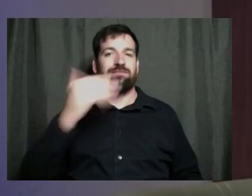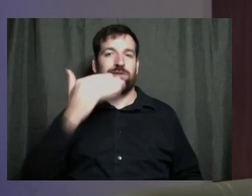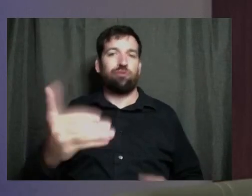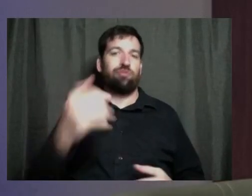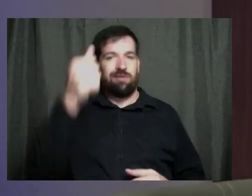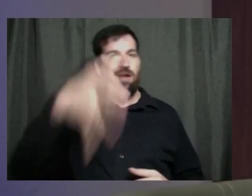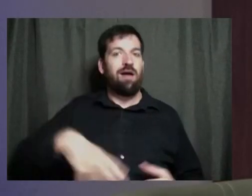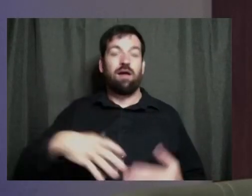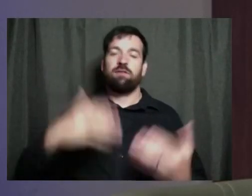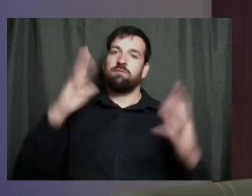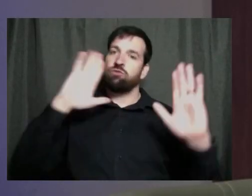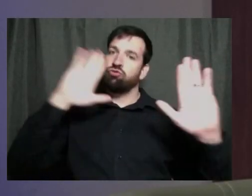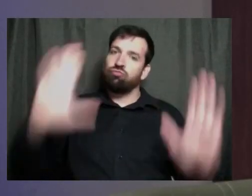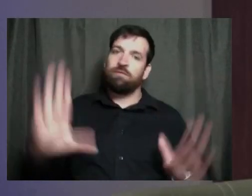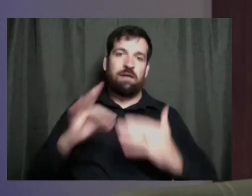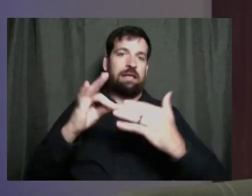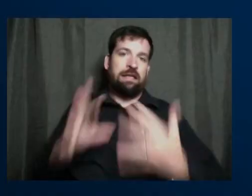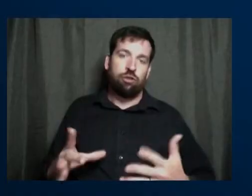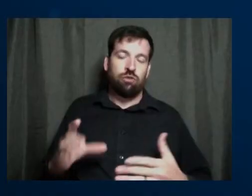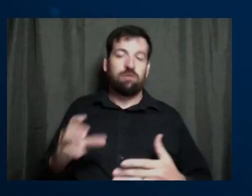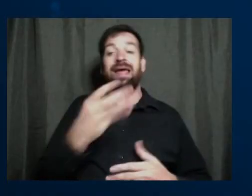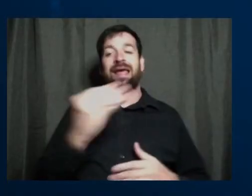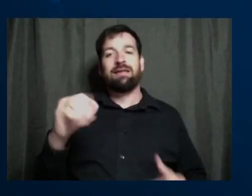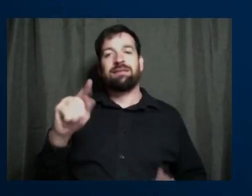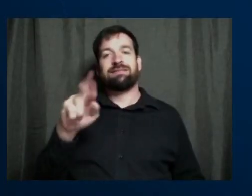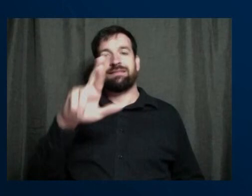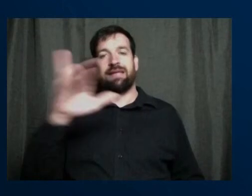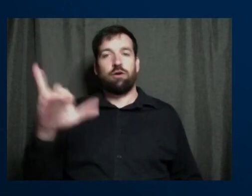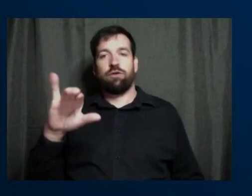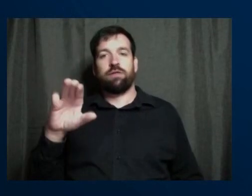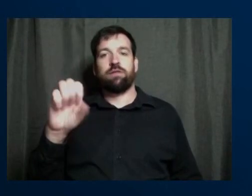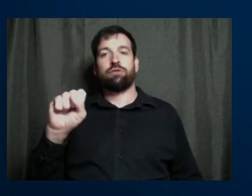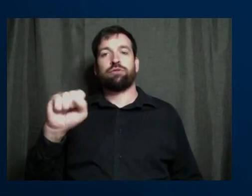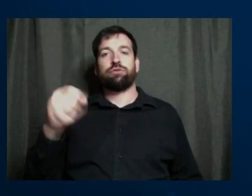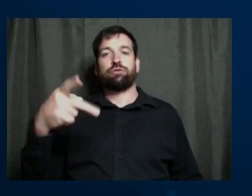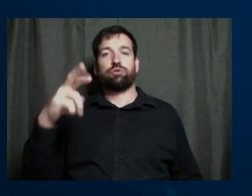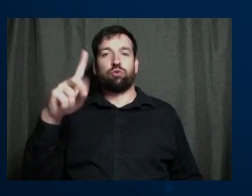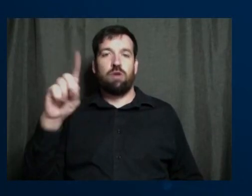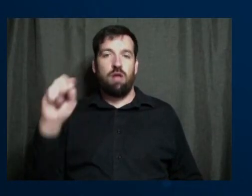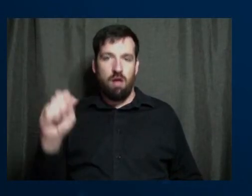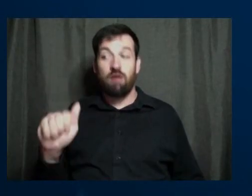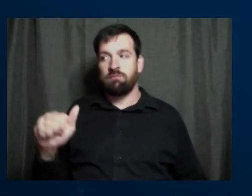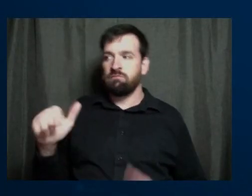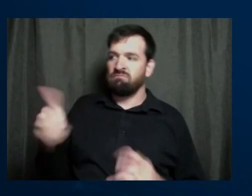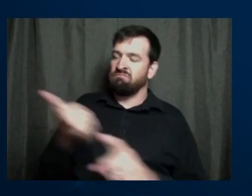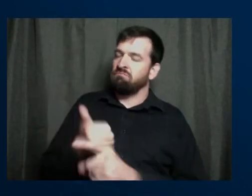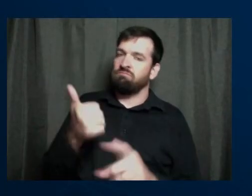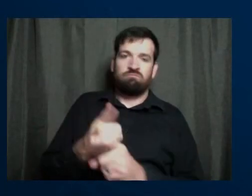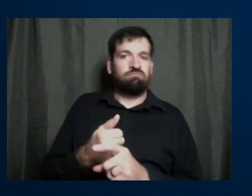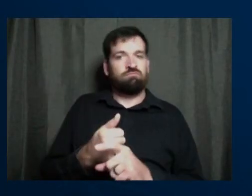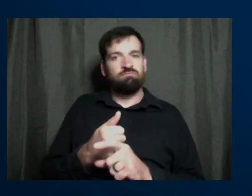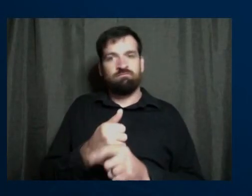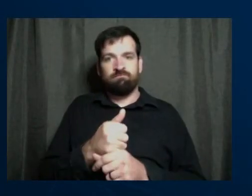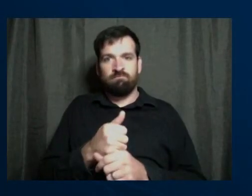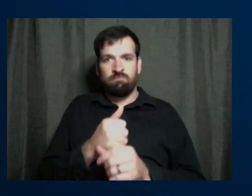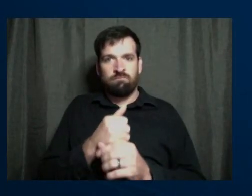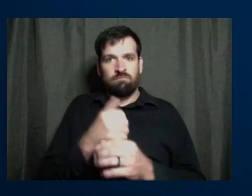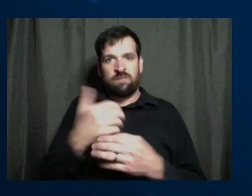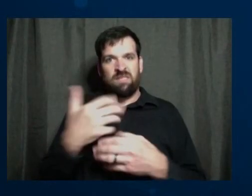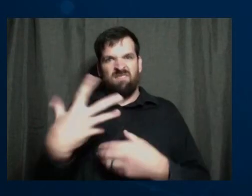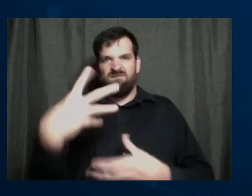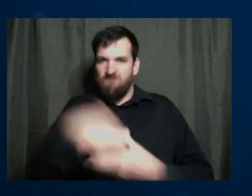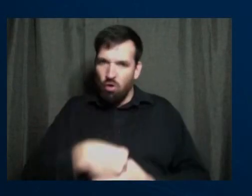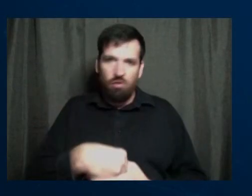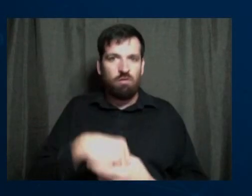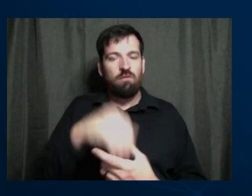He and Terry Sue have done a terrific job. down there in the They cancer do. program. They live and breathe that cancer center. And so I envision Missy's being like this little beautiful corner of